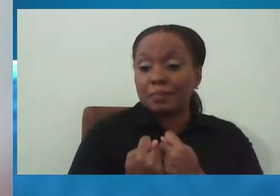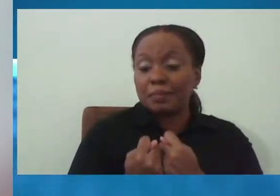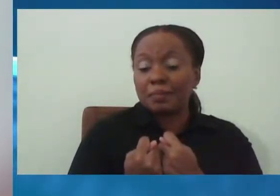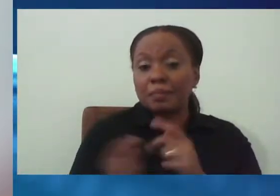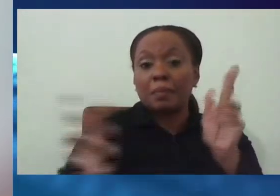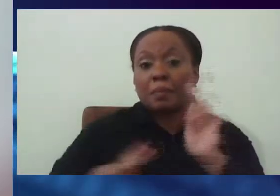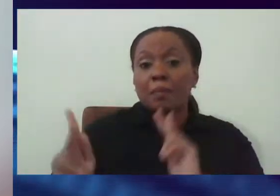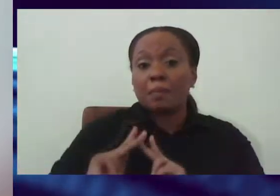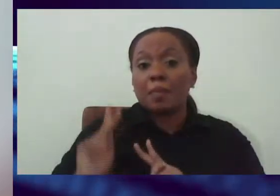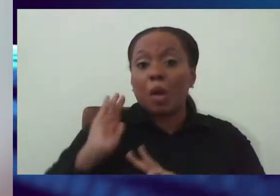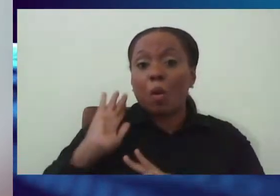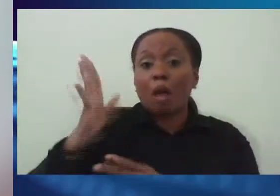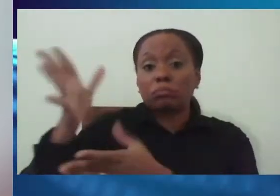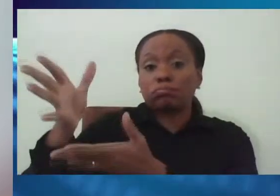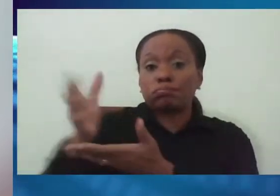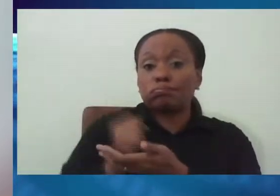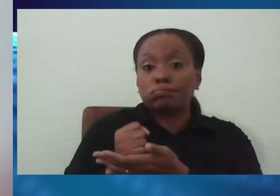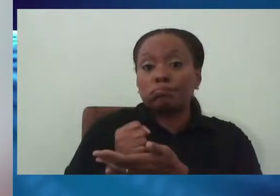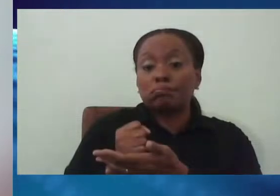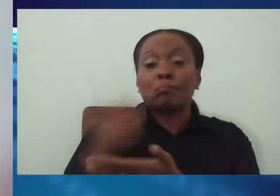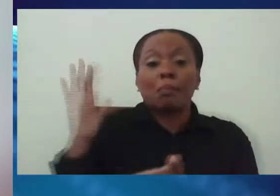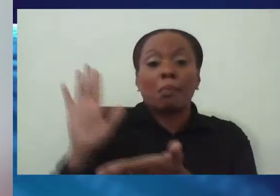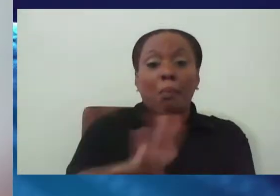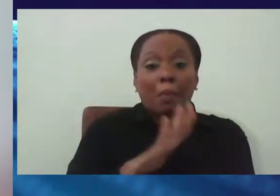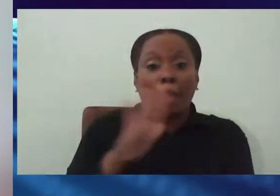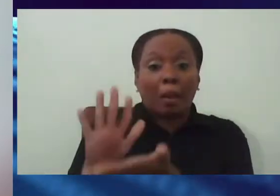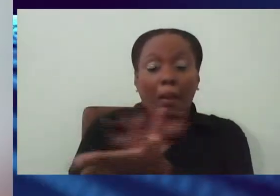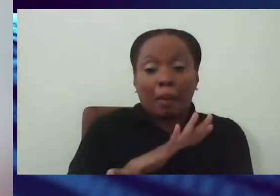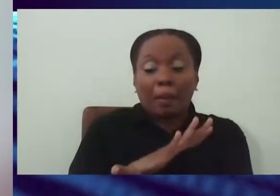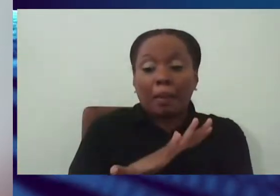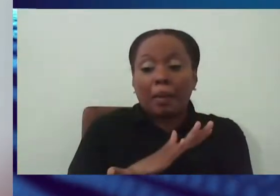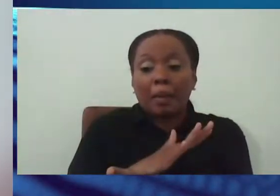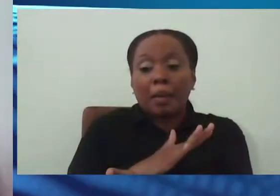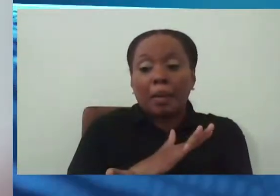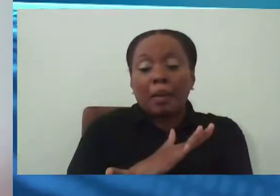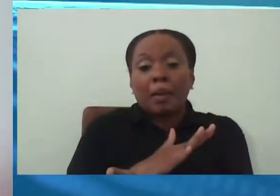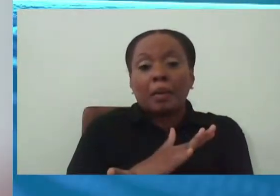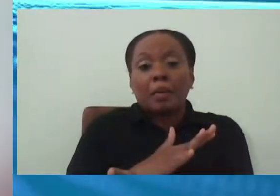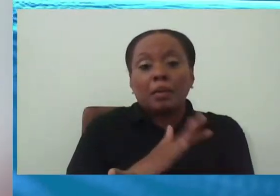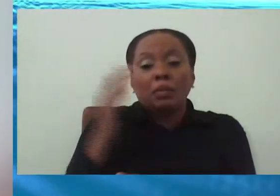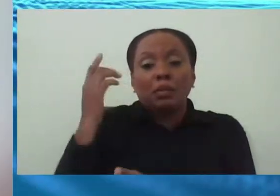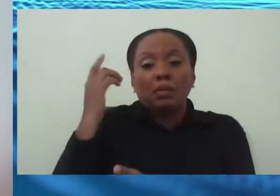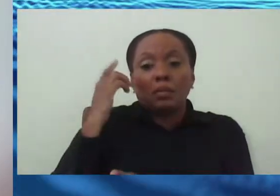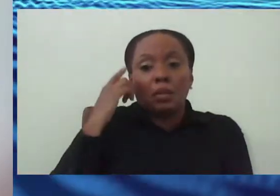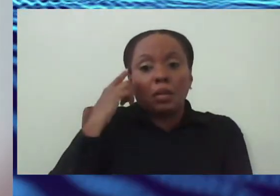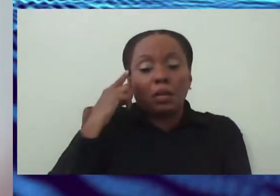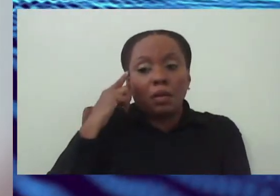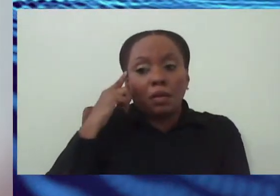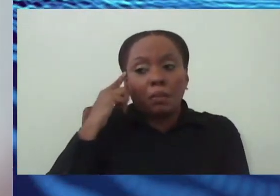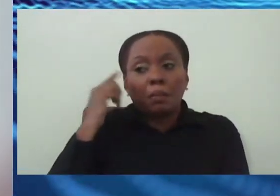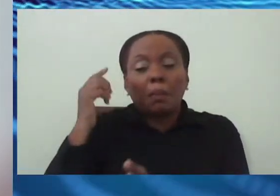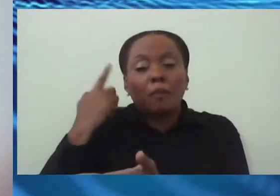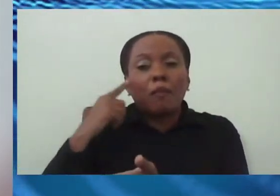or should be receiving documentation on discharge from isolation.